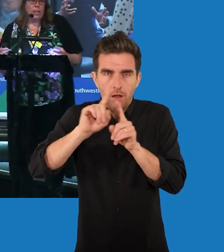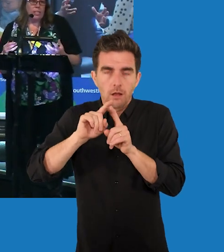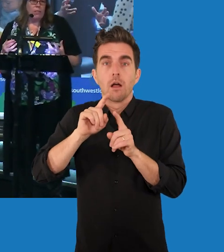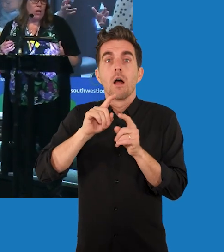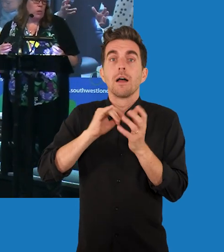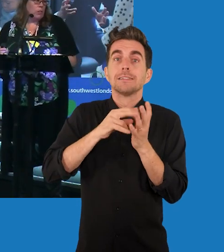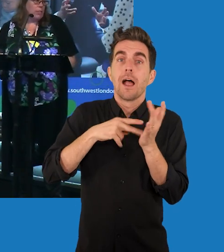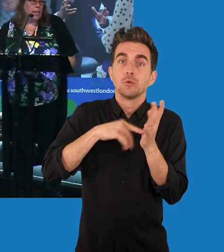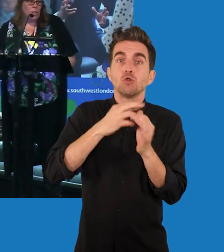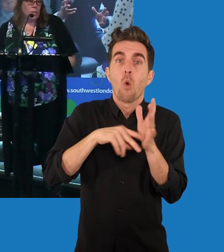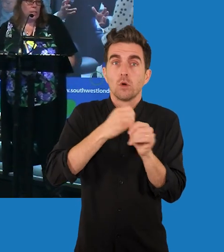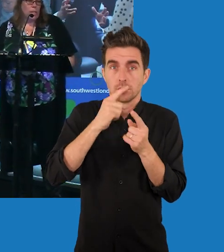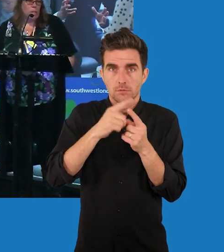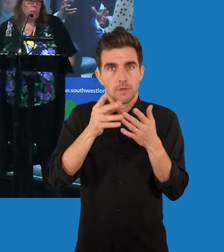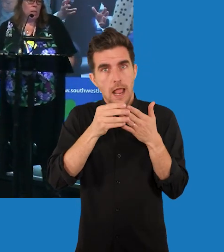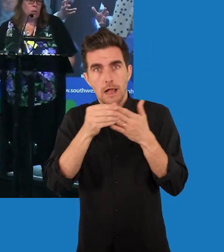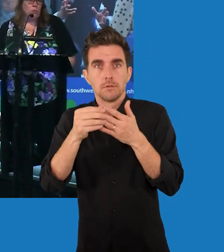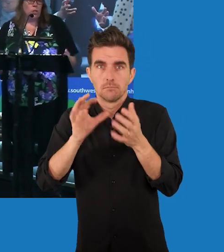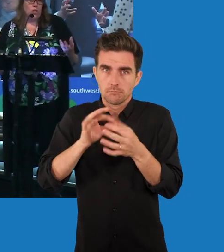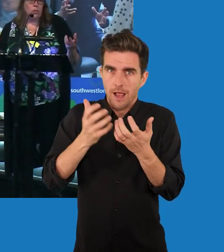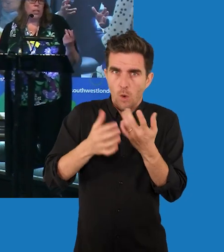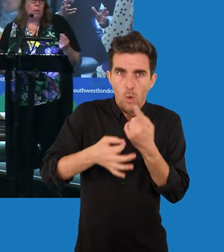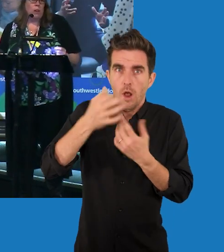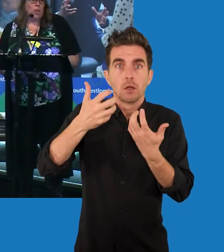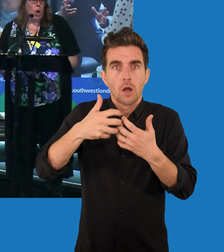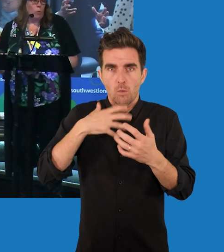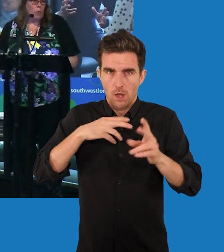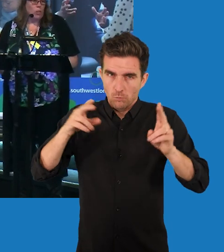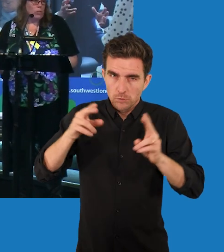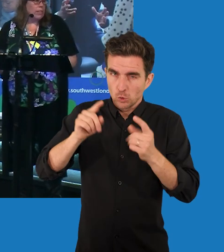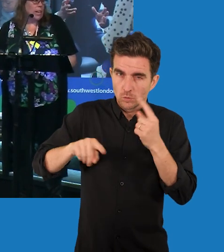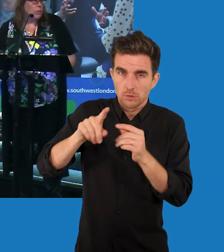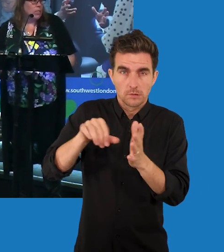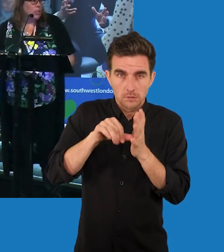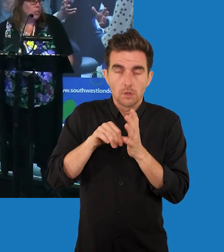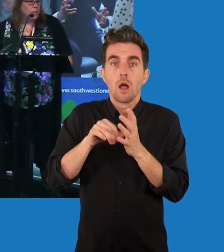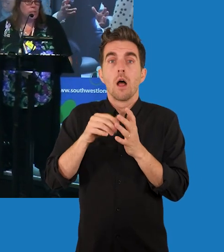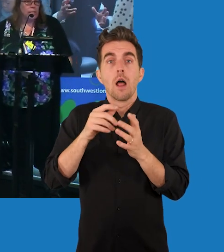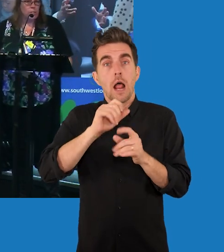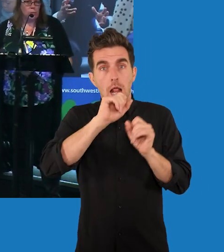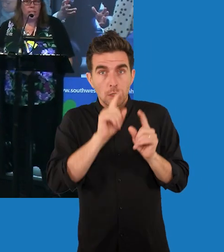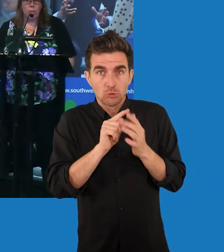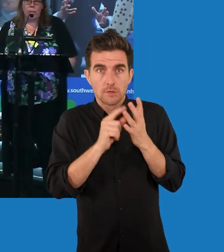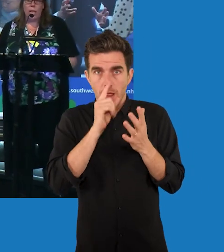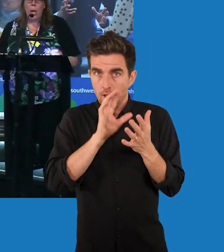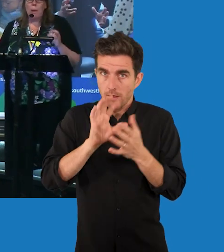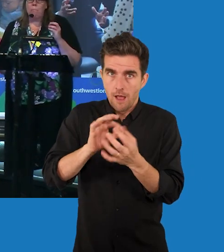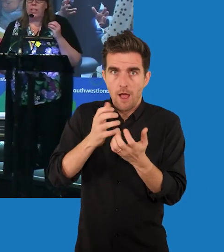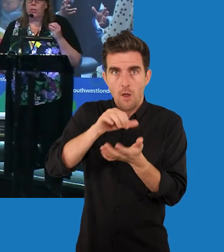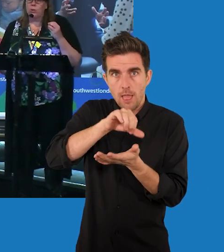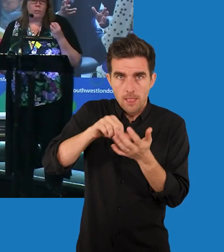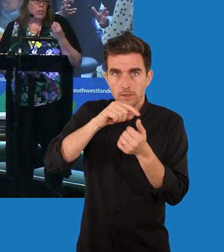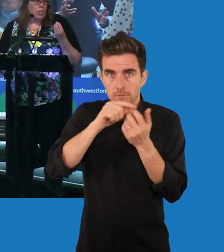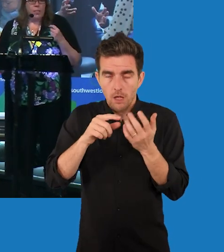the way in the development of the technology to be able to reduce the amount of carbon we're using and the electricity we're using with theatres being the